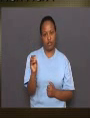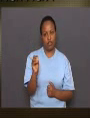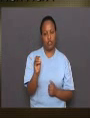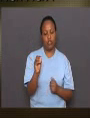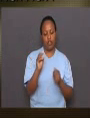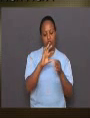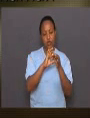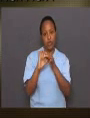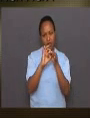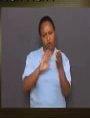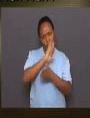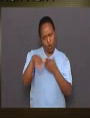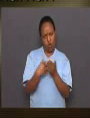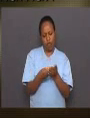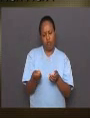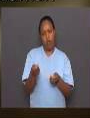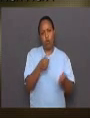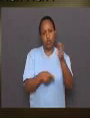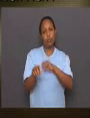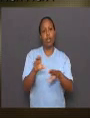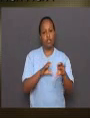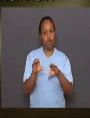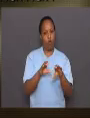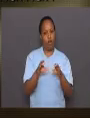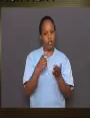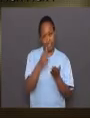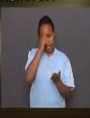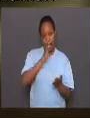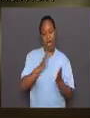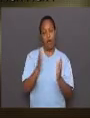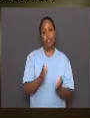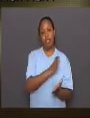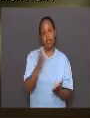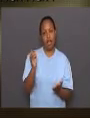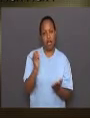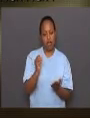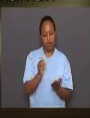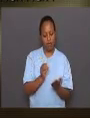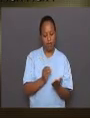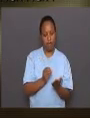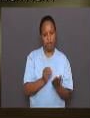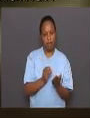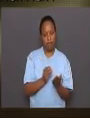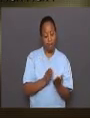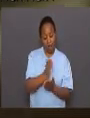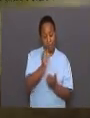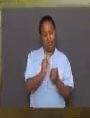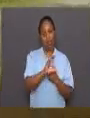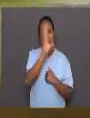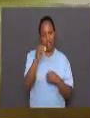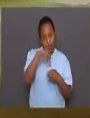all contributed to the establishment of a human rights system in Africa.